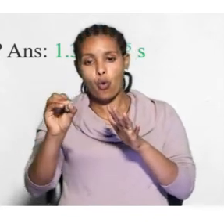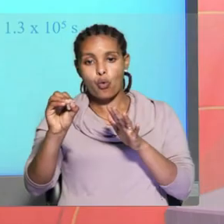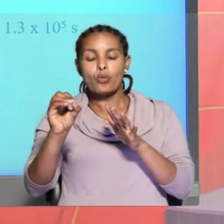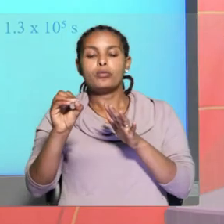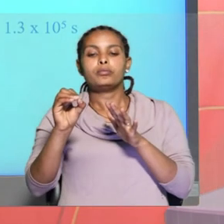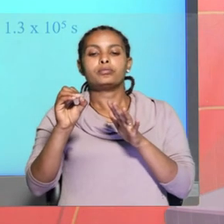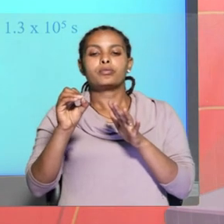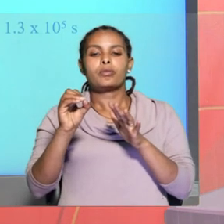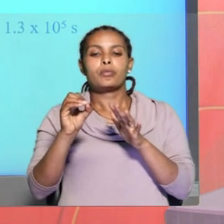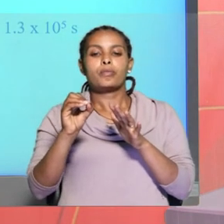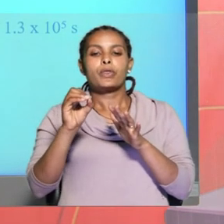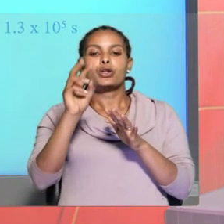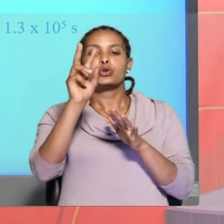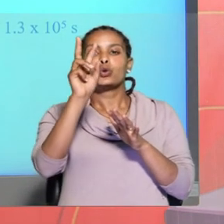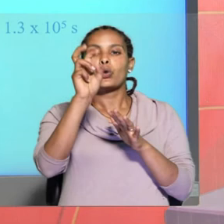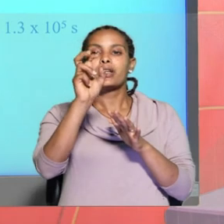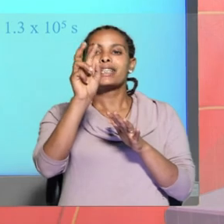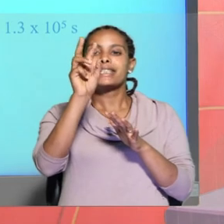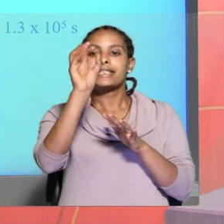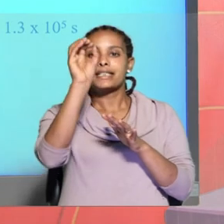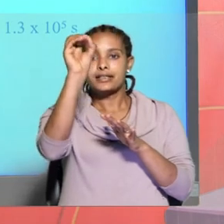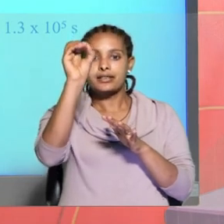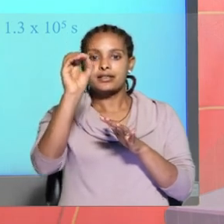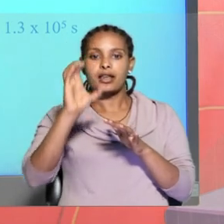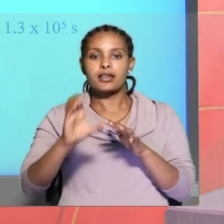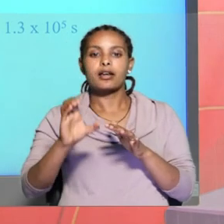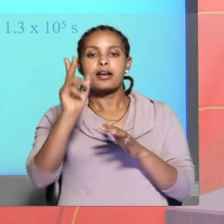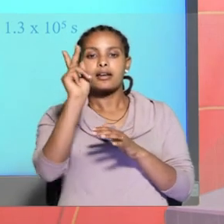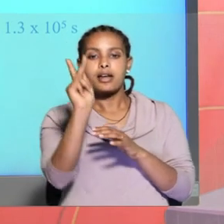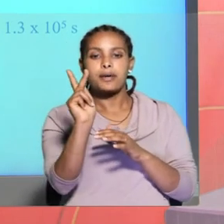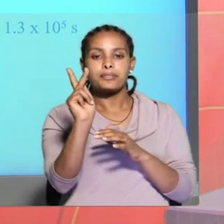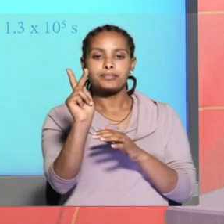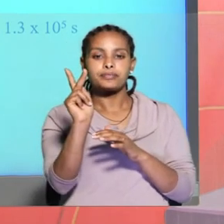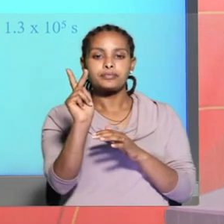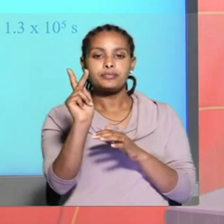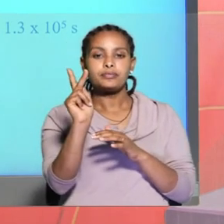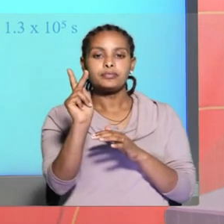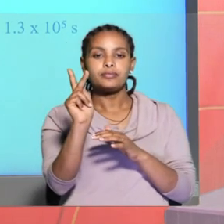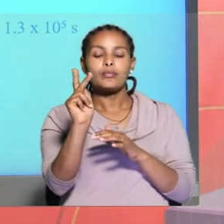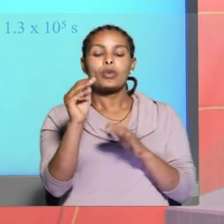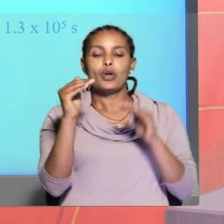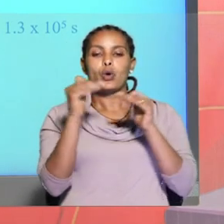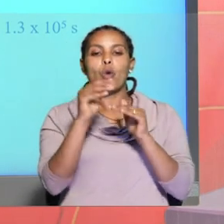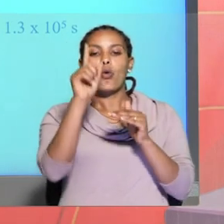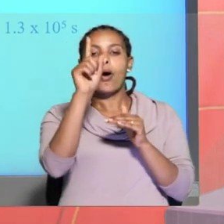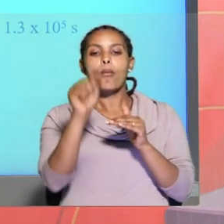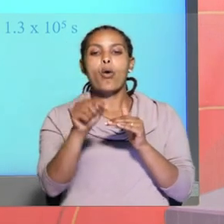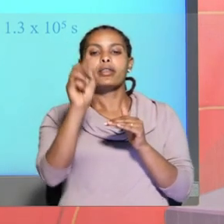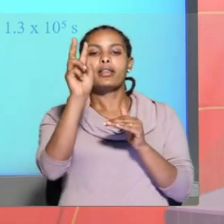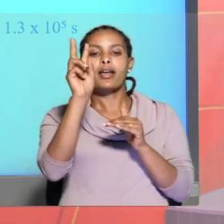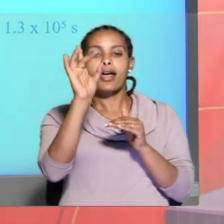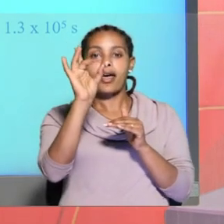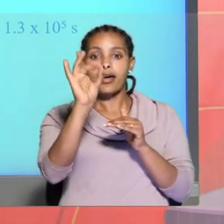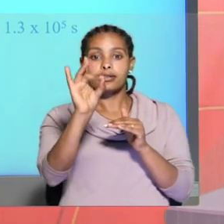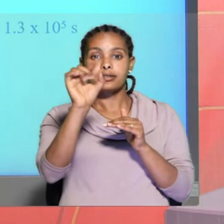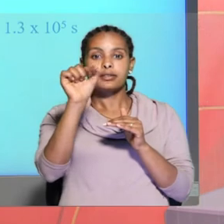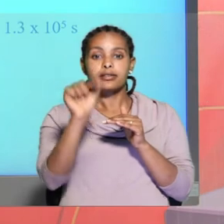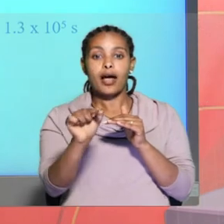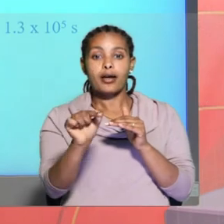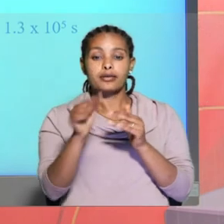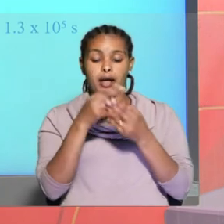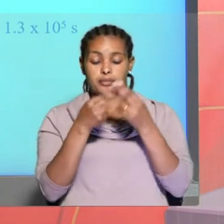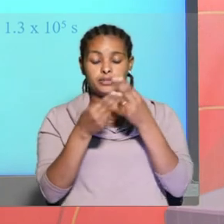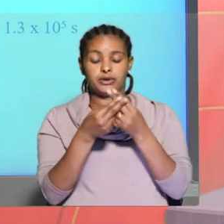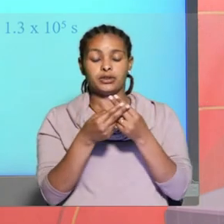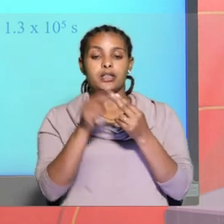constant at 20 degree centigrade is can k is given equal 1.8 times 10 to the power